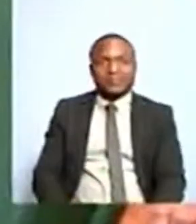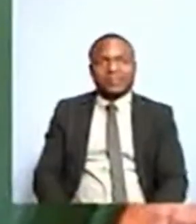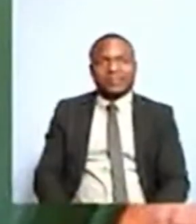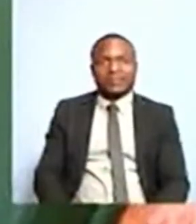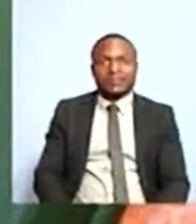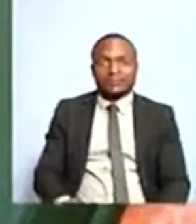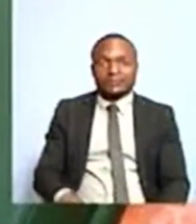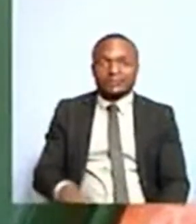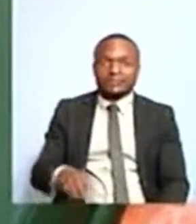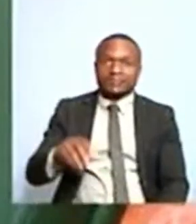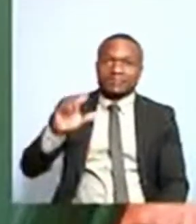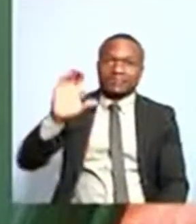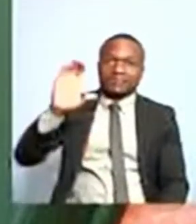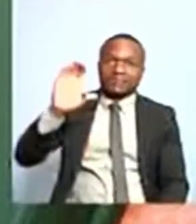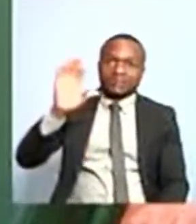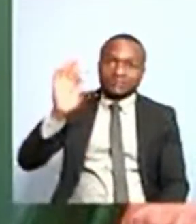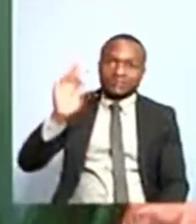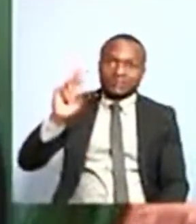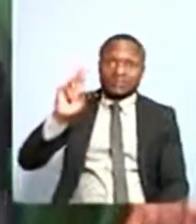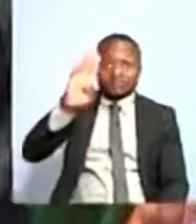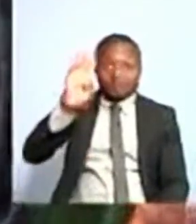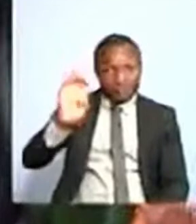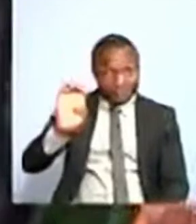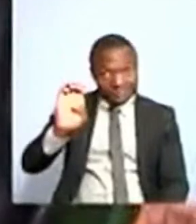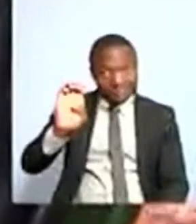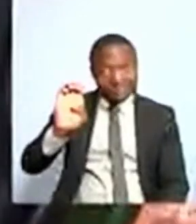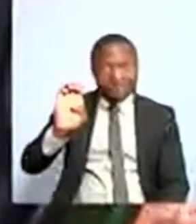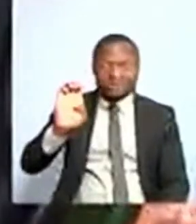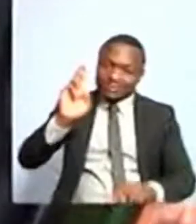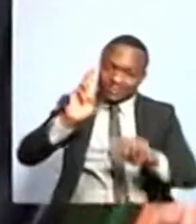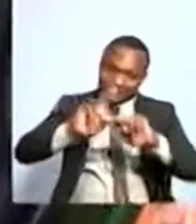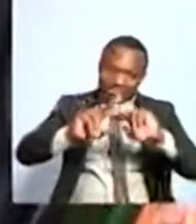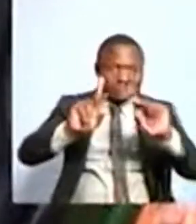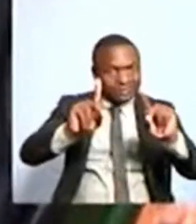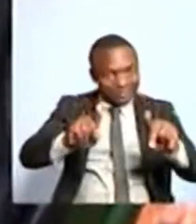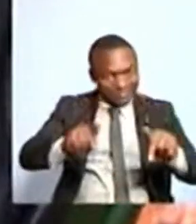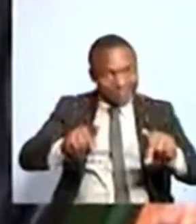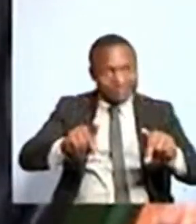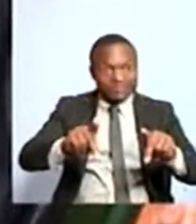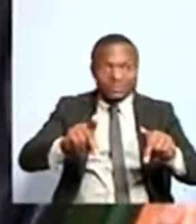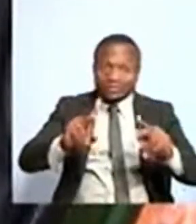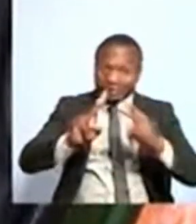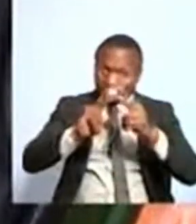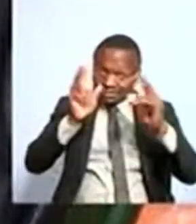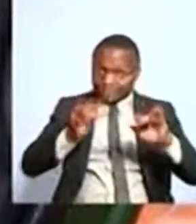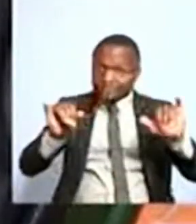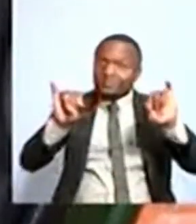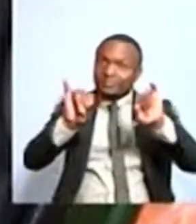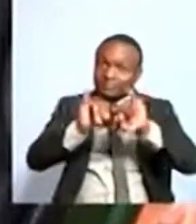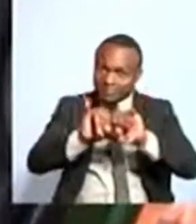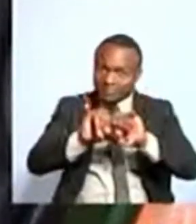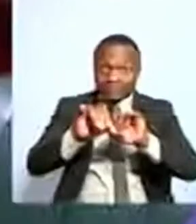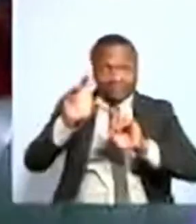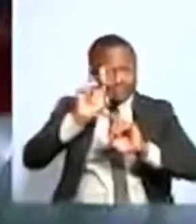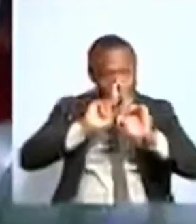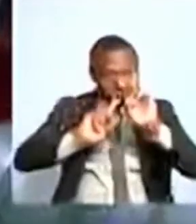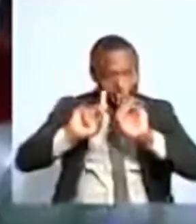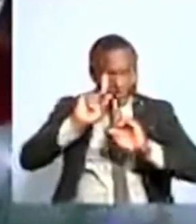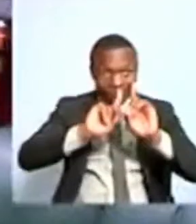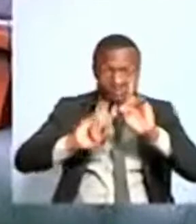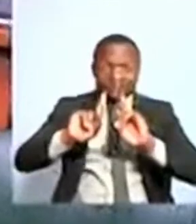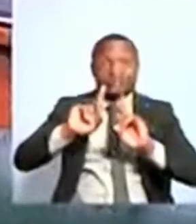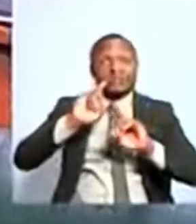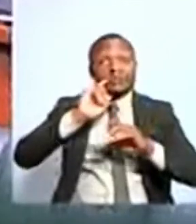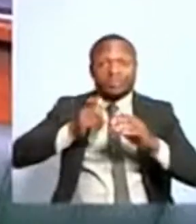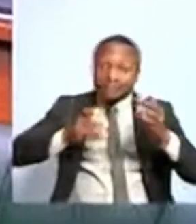Mr. Fube. Mr. Speaker, Mr. Chairman, I think it's very important that as we debate, we are